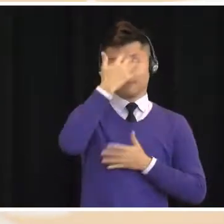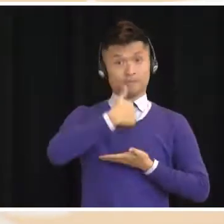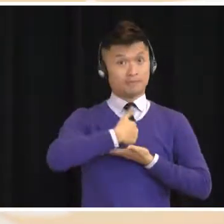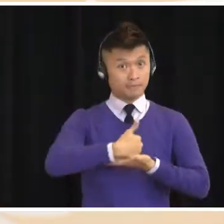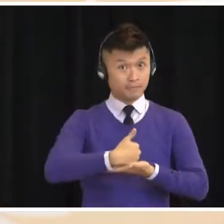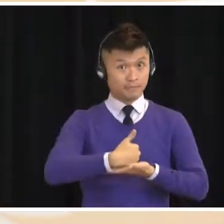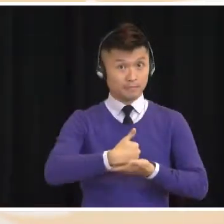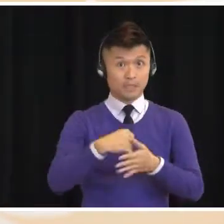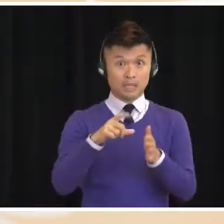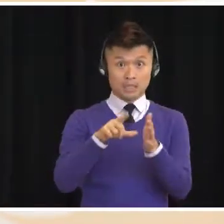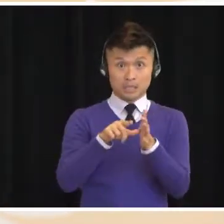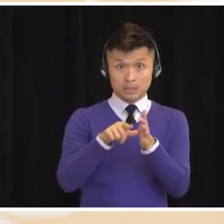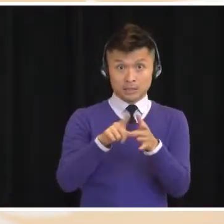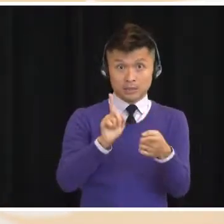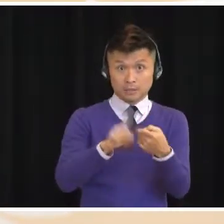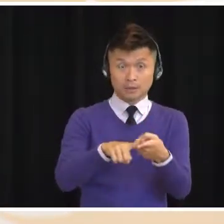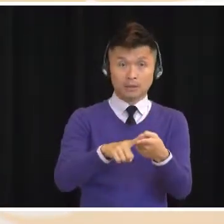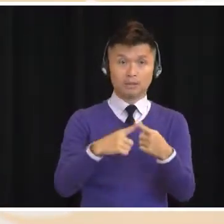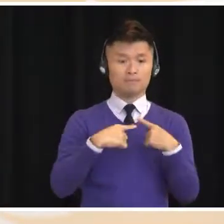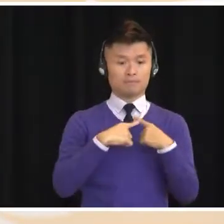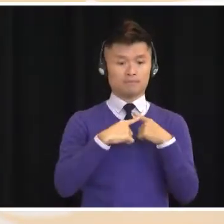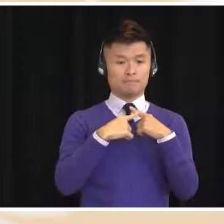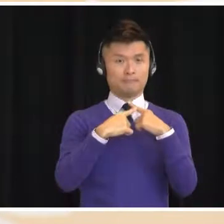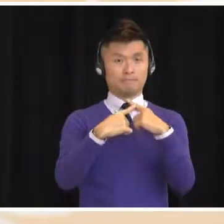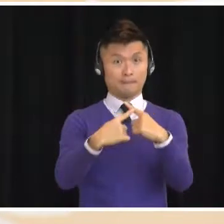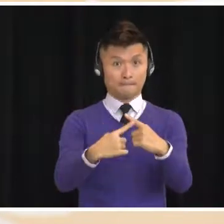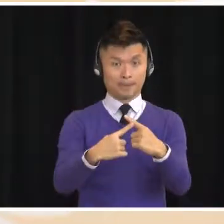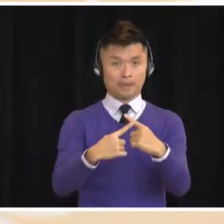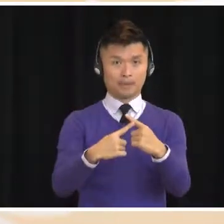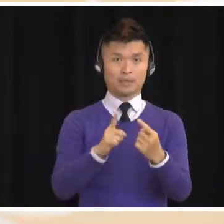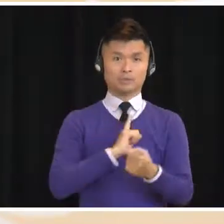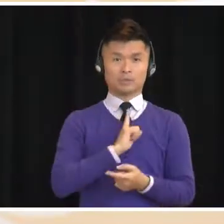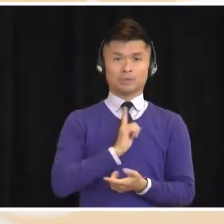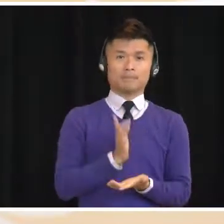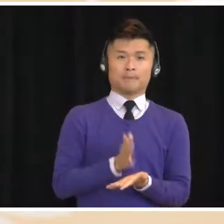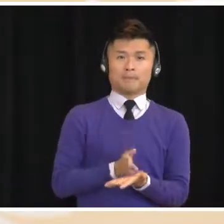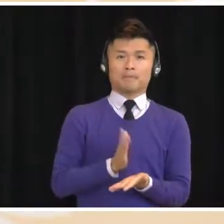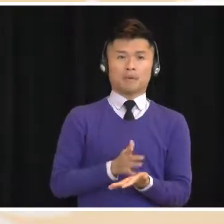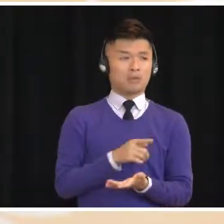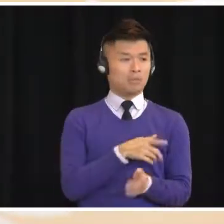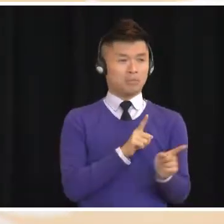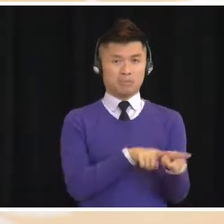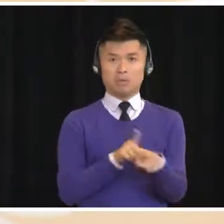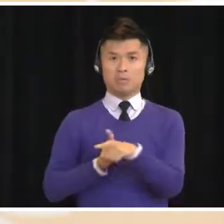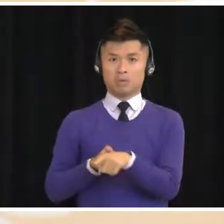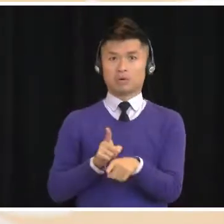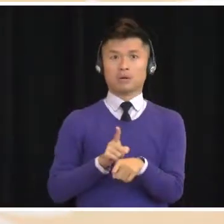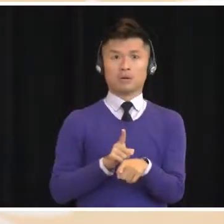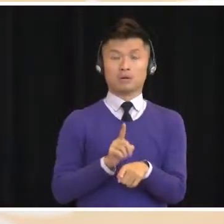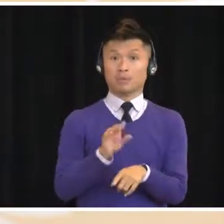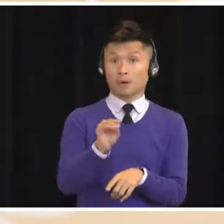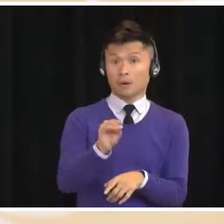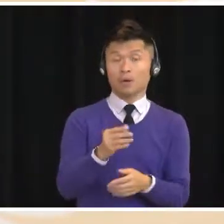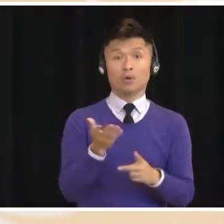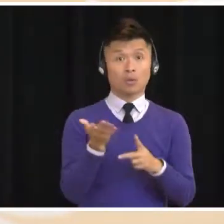come to the court and express their views? Or is it depending on circumstances, wishes of parents, wishes